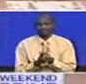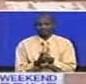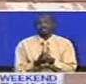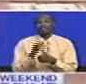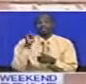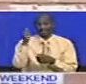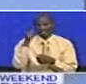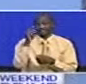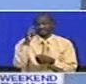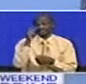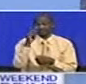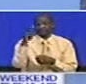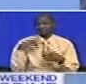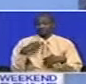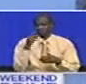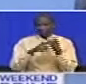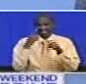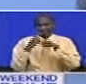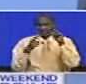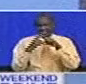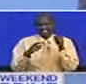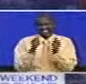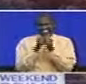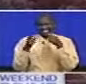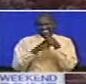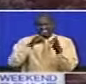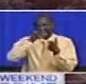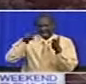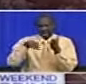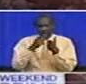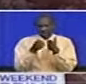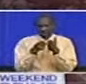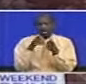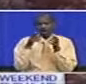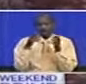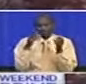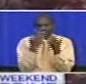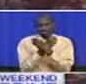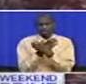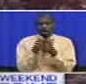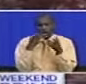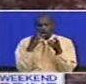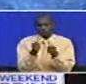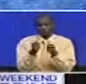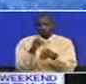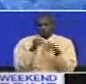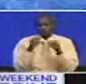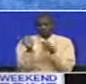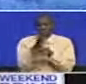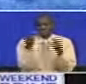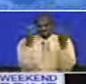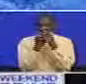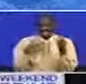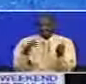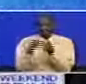Kenyan television viewers experienced an estimated 16-hour analog television switch-off between Thursday night and Friday